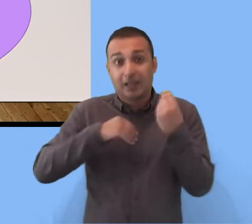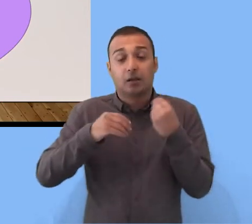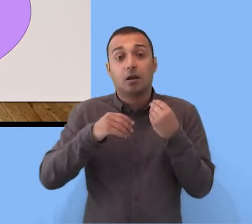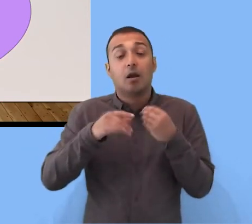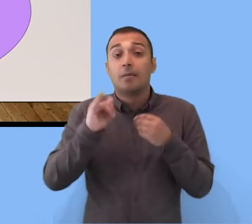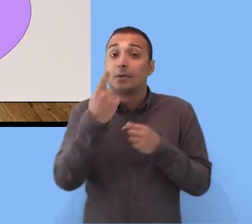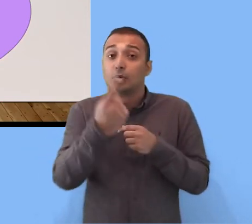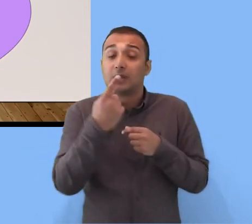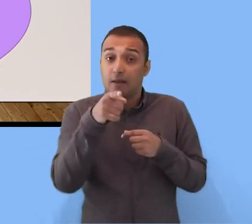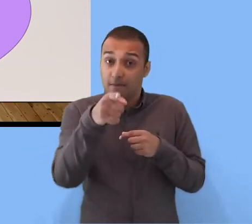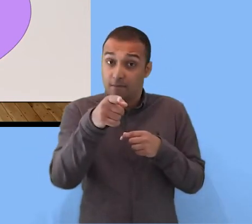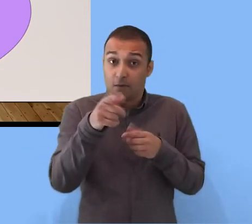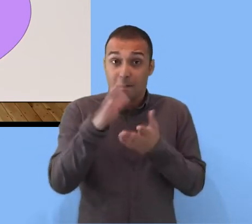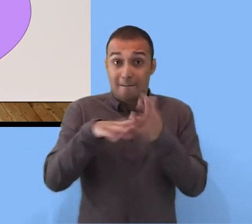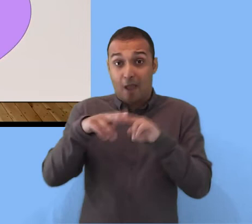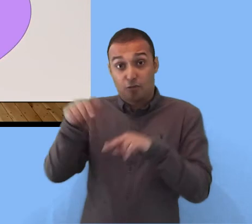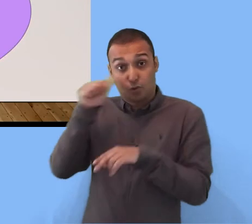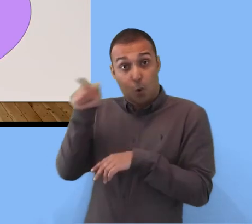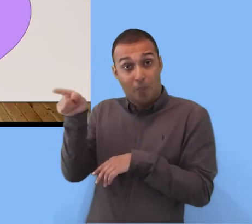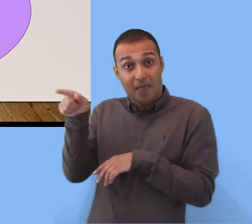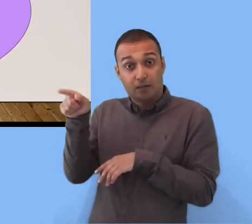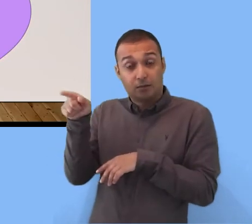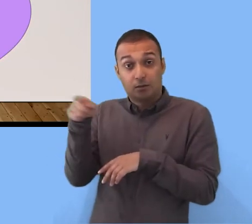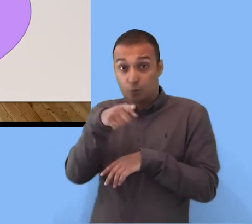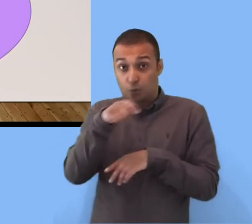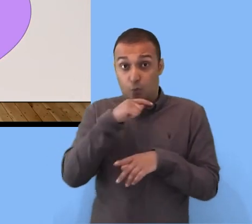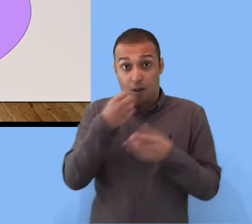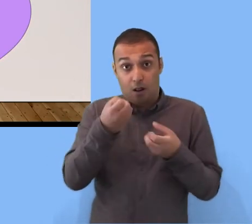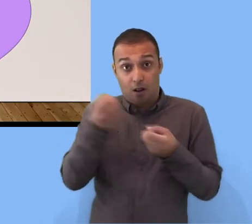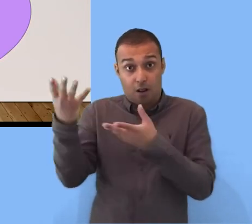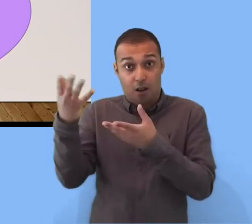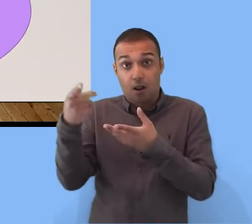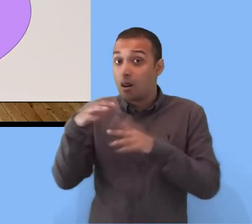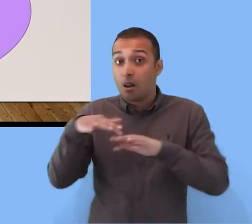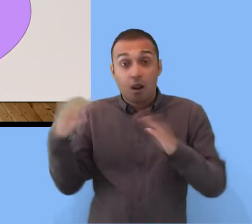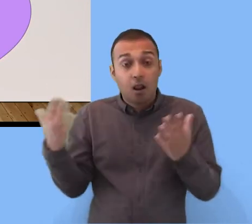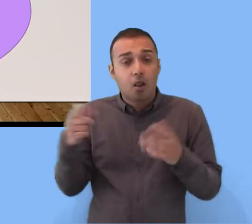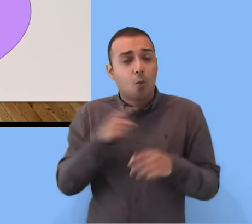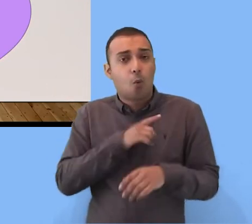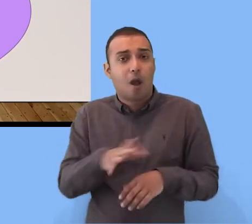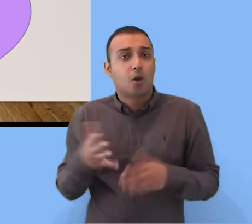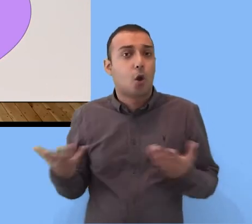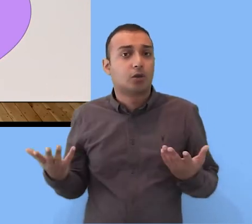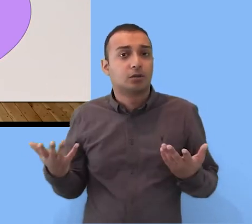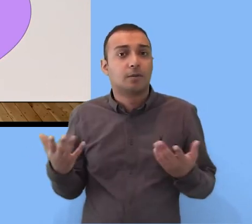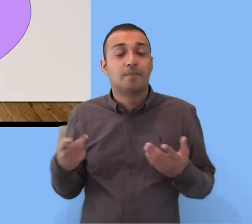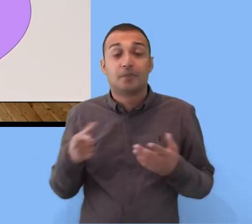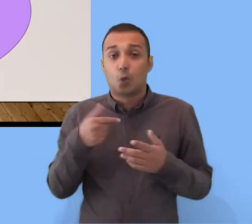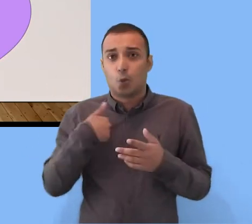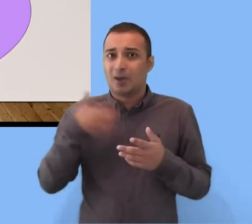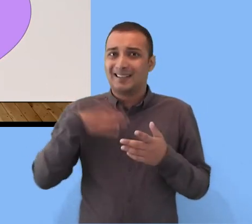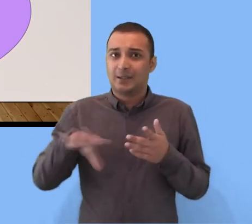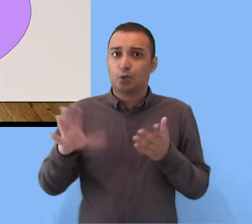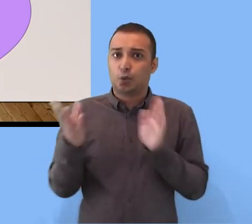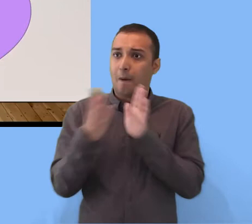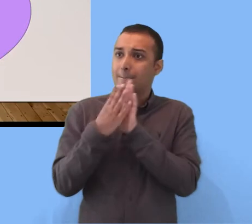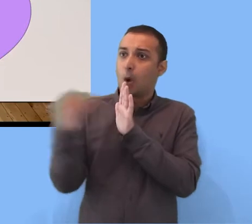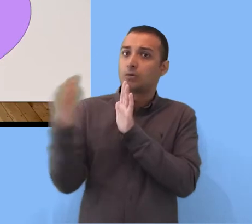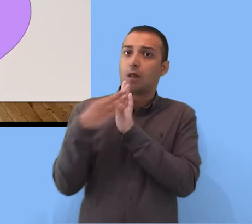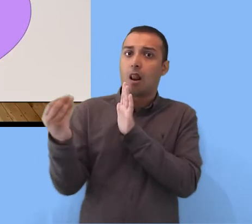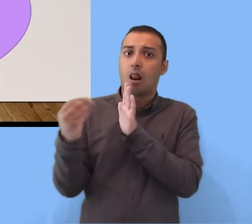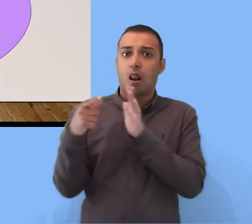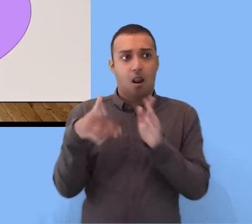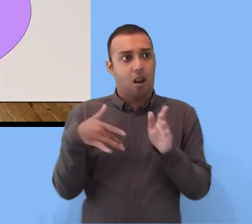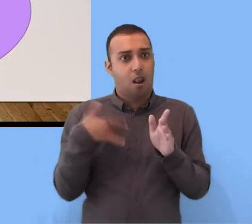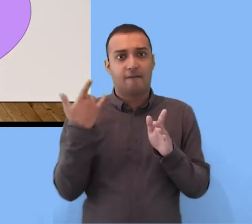that you work with know that? Are you going to share this with them? And if not, why not? It's modeling lifelong learning. Isn't that something we want